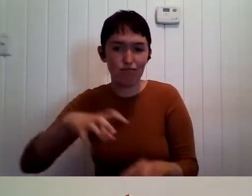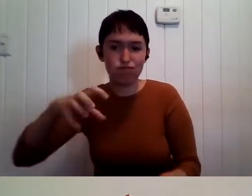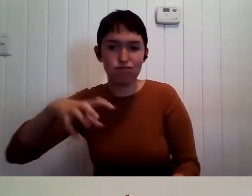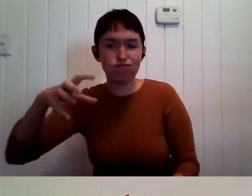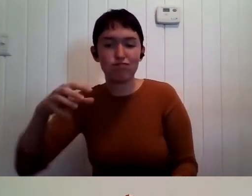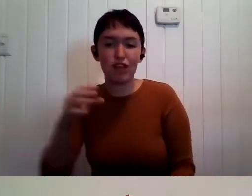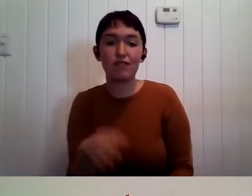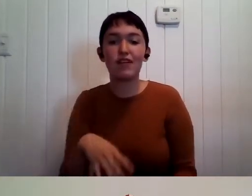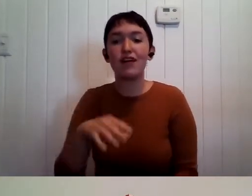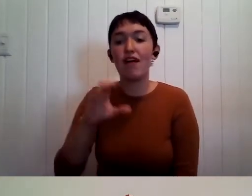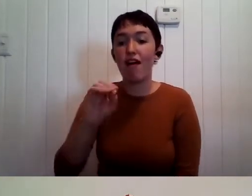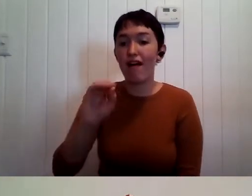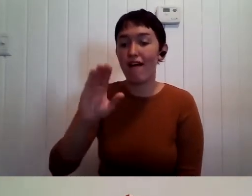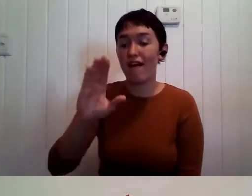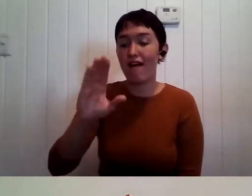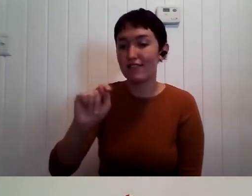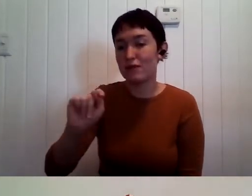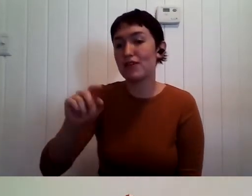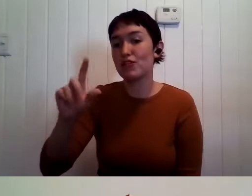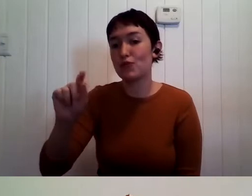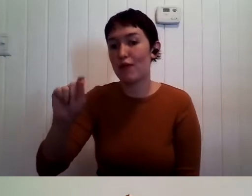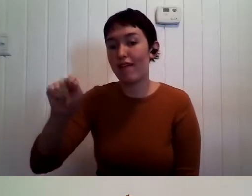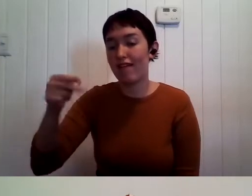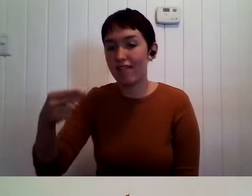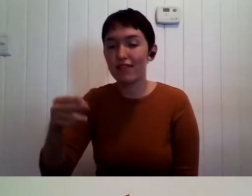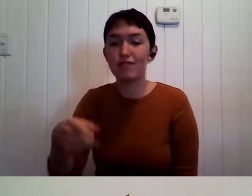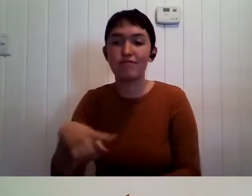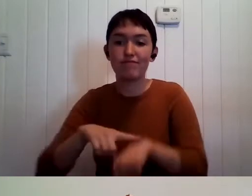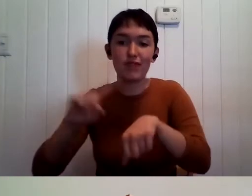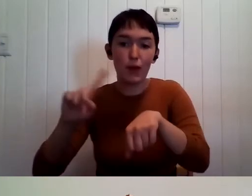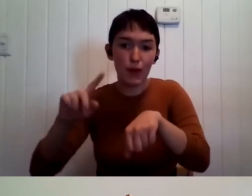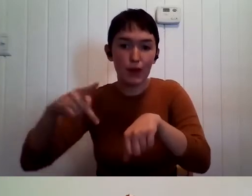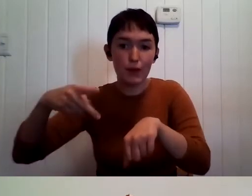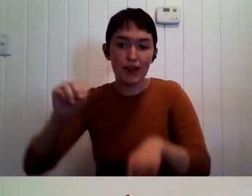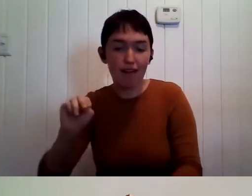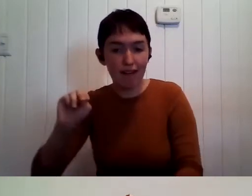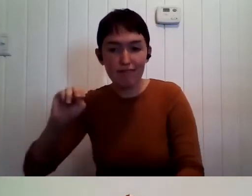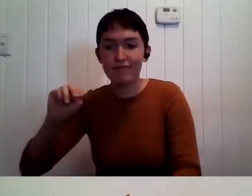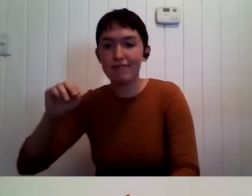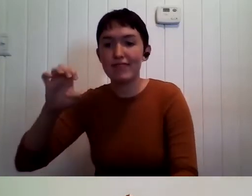20th at 1 p.m. Eastern. We hope to see you there. And